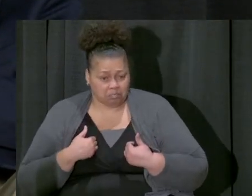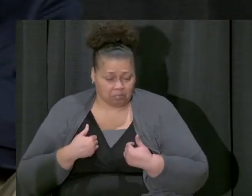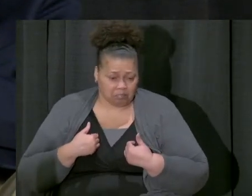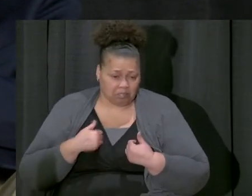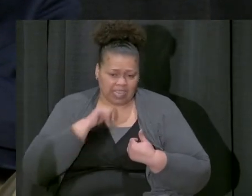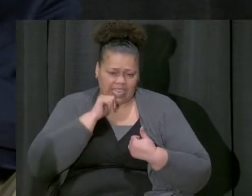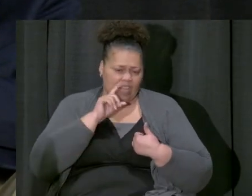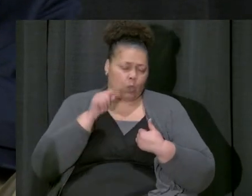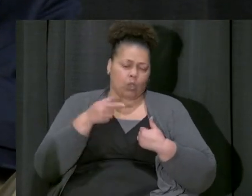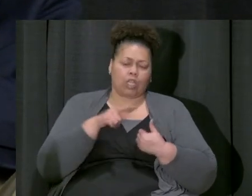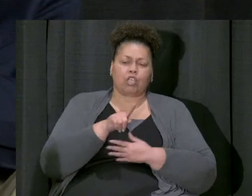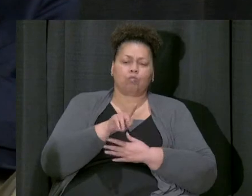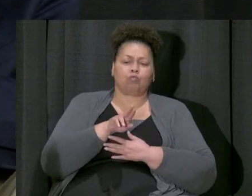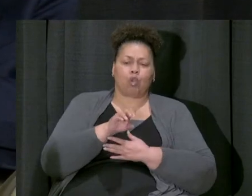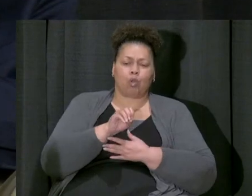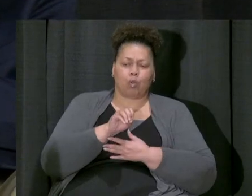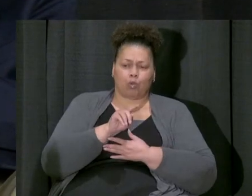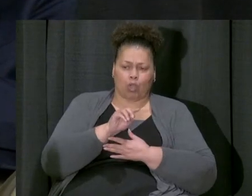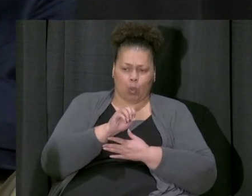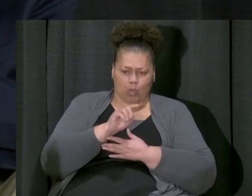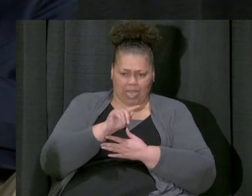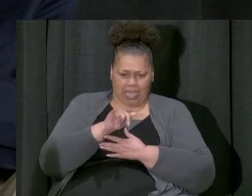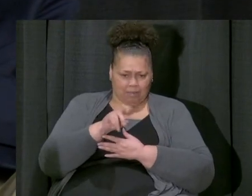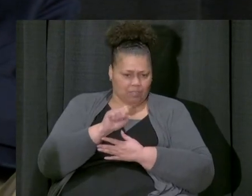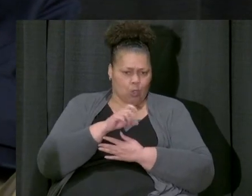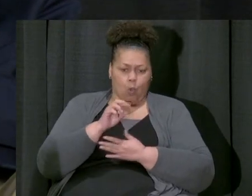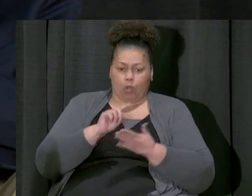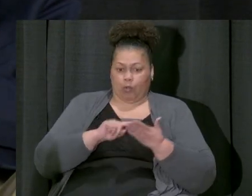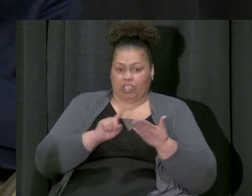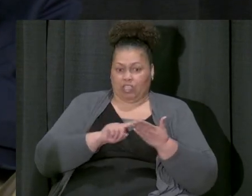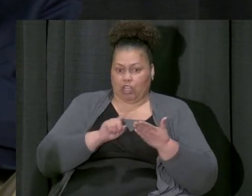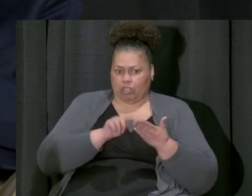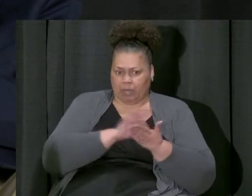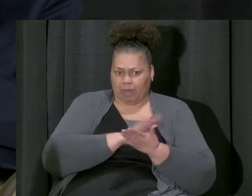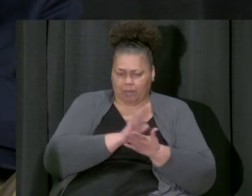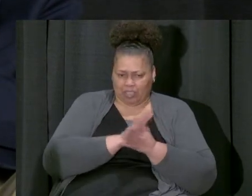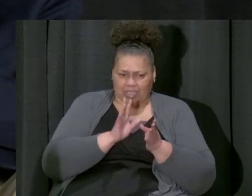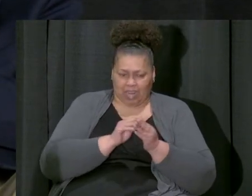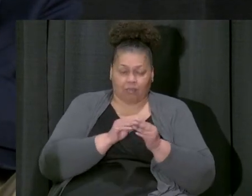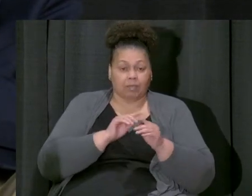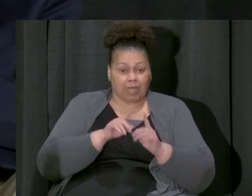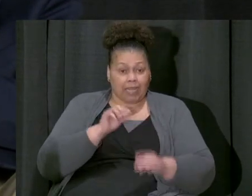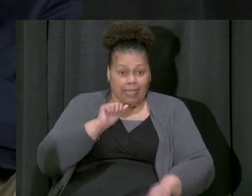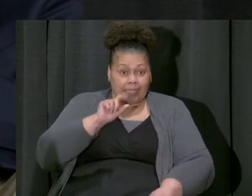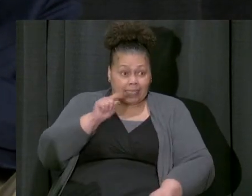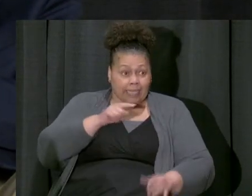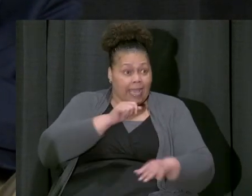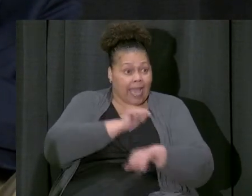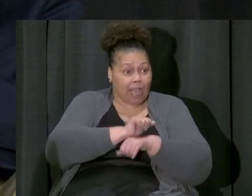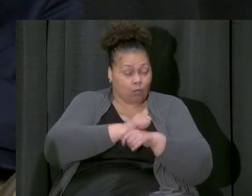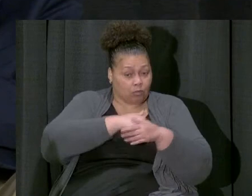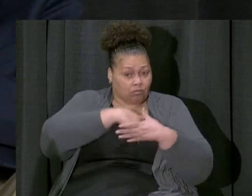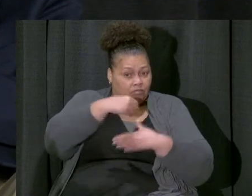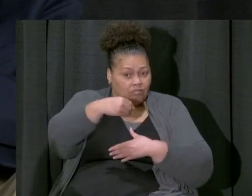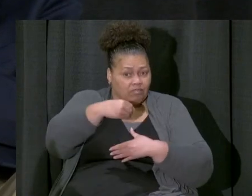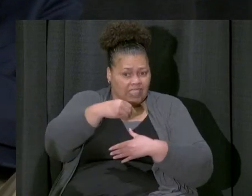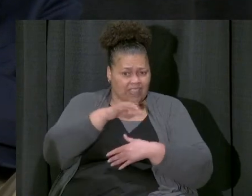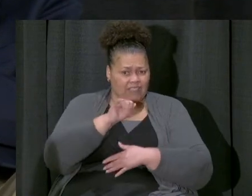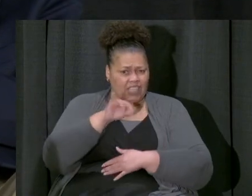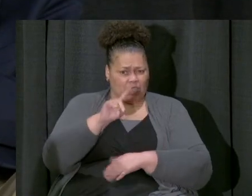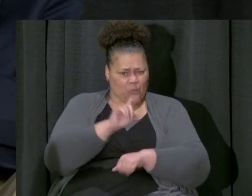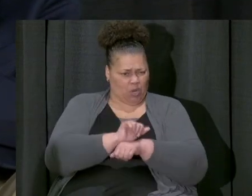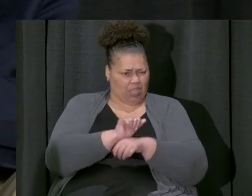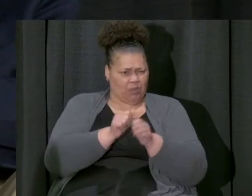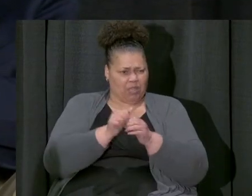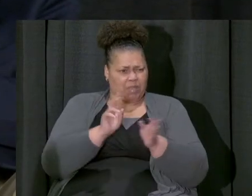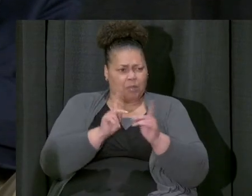not just prototypes, not just research papers at a conference, but actually AT out in the field working with people with disabilities that will